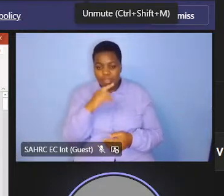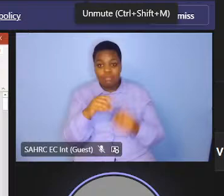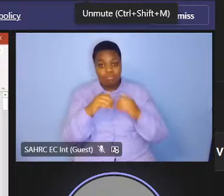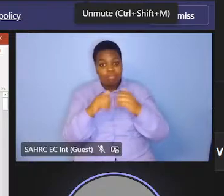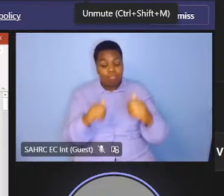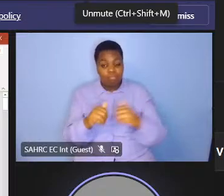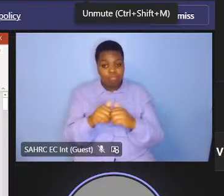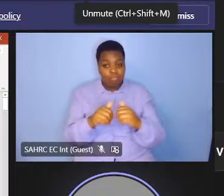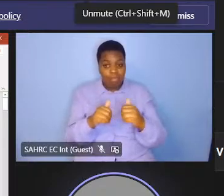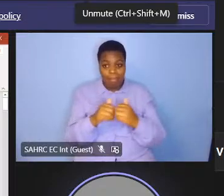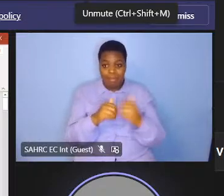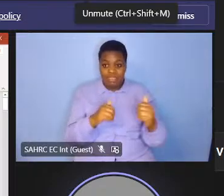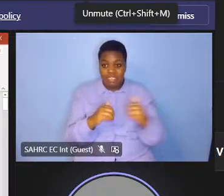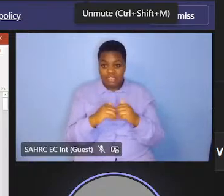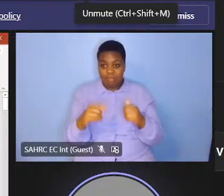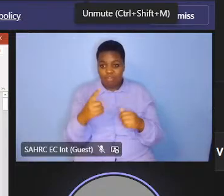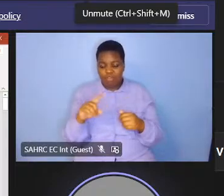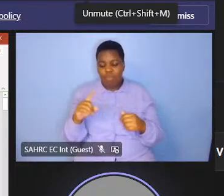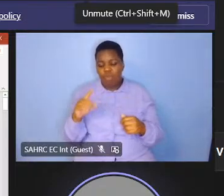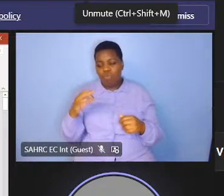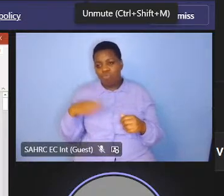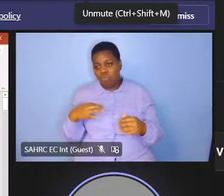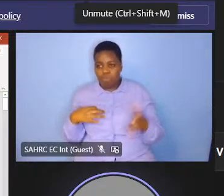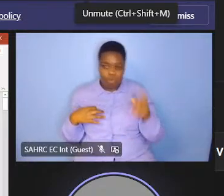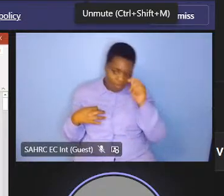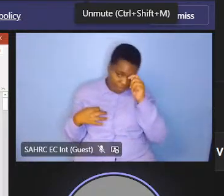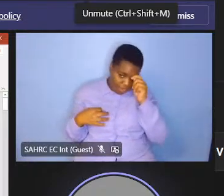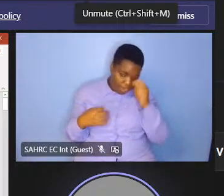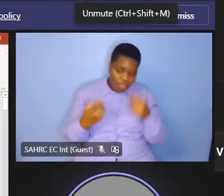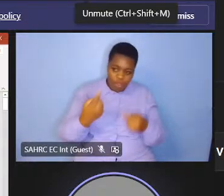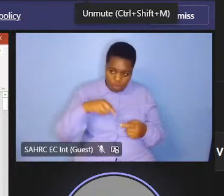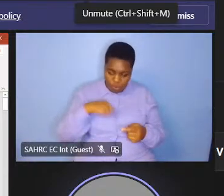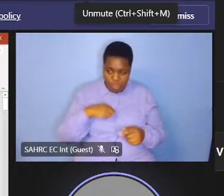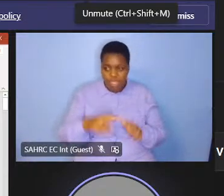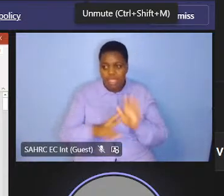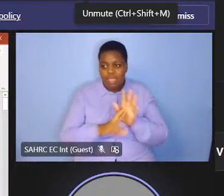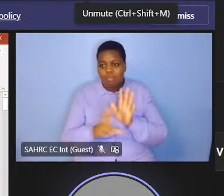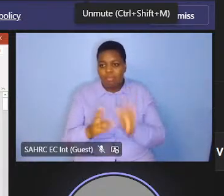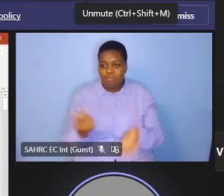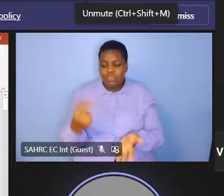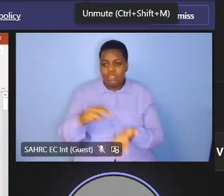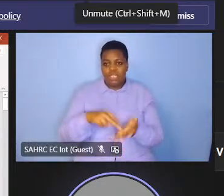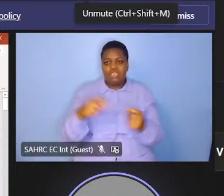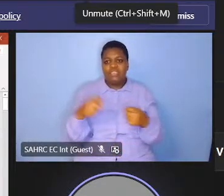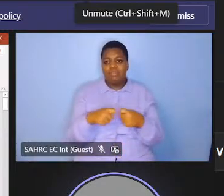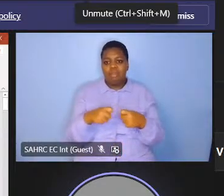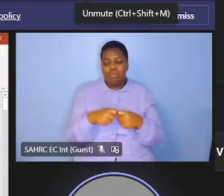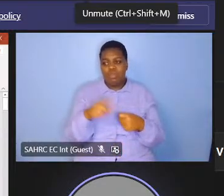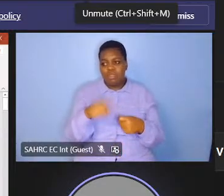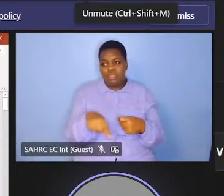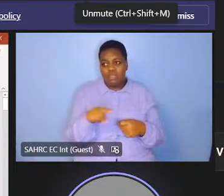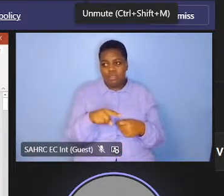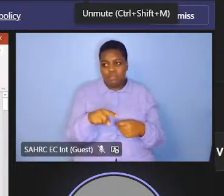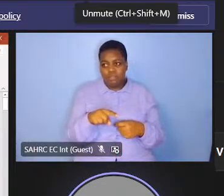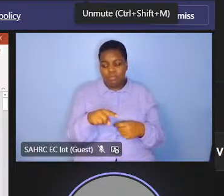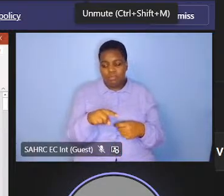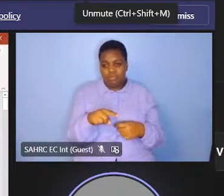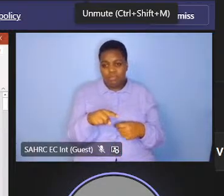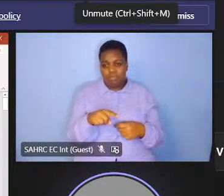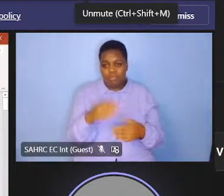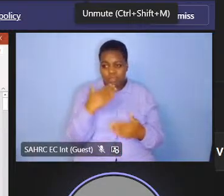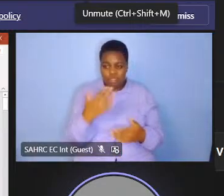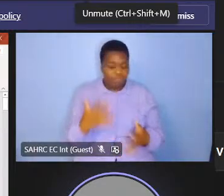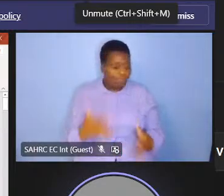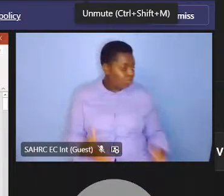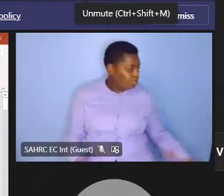on the basis of their gender, we act without fear nor favor, as our act mandate us to do so. Thank you.